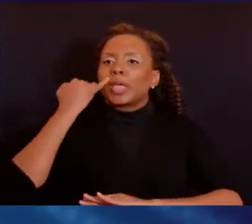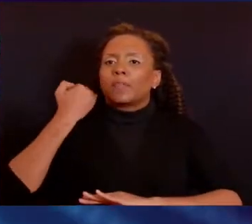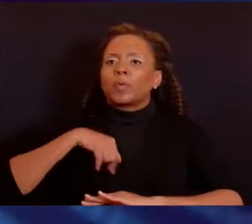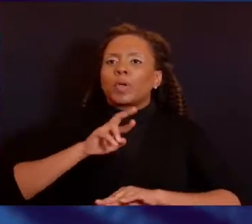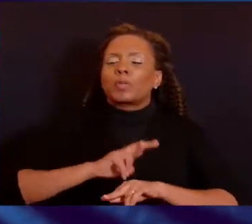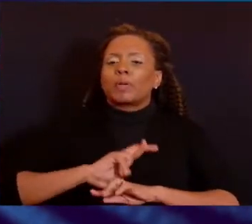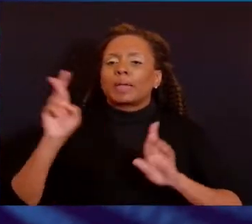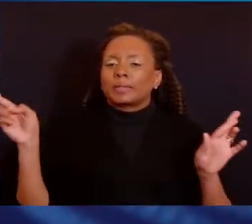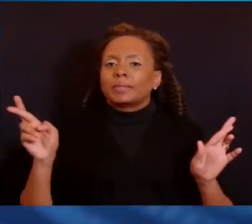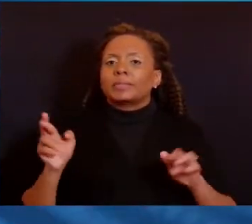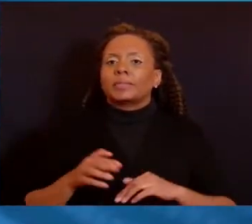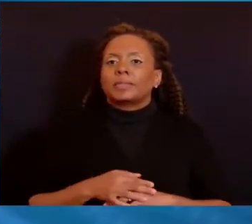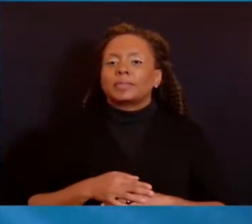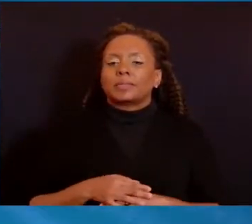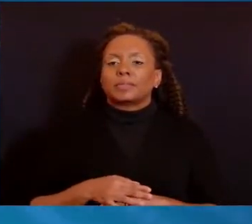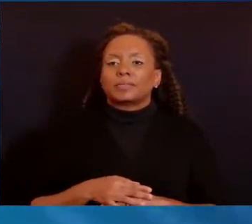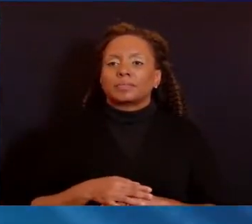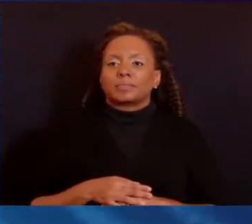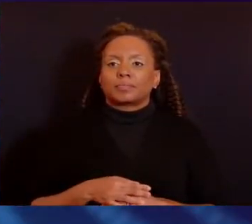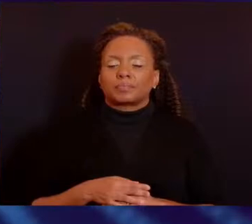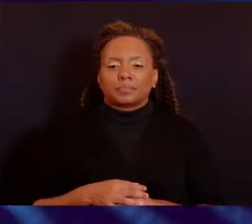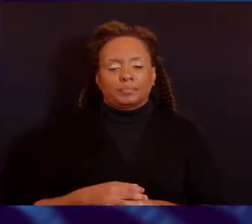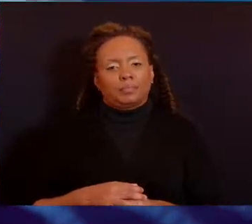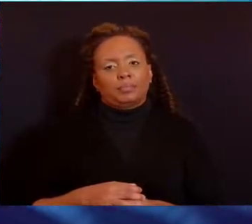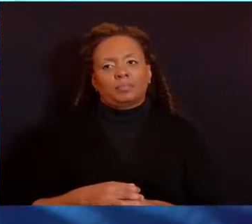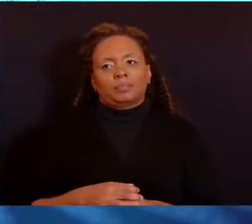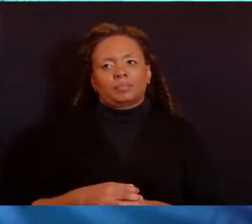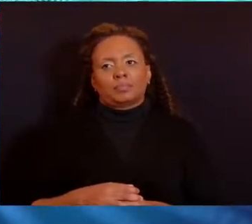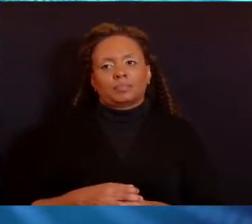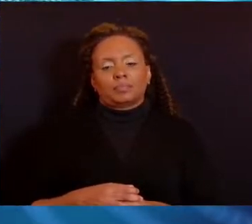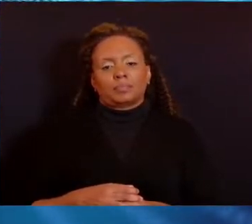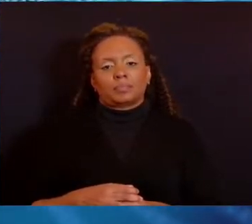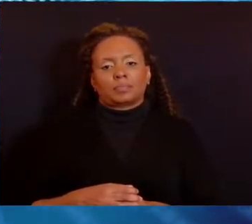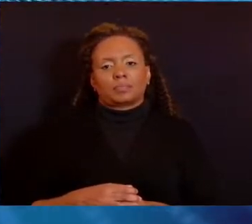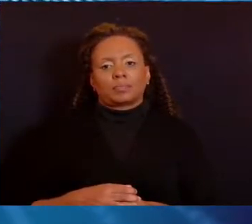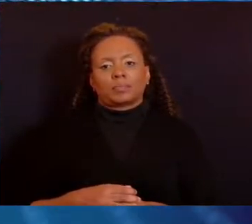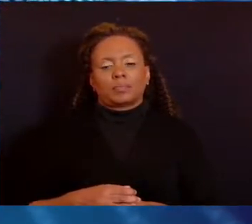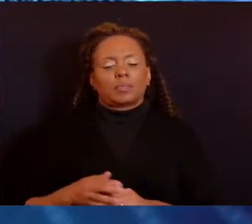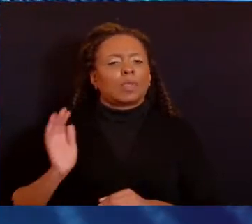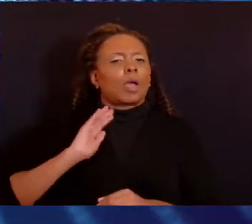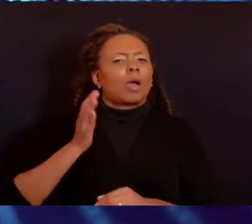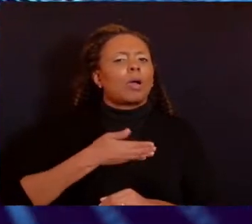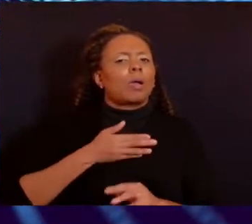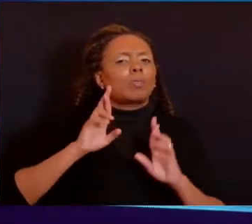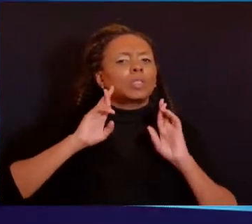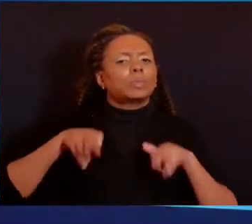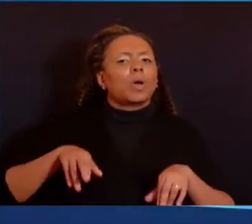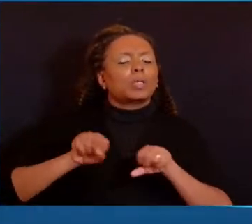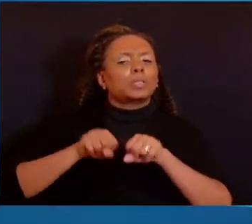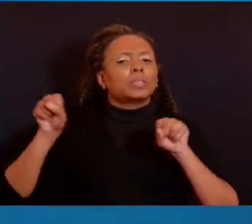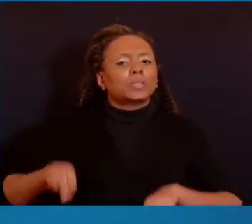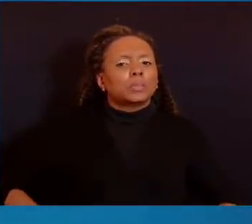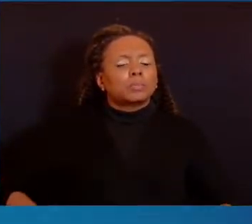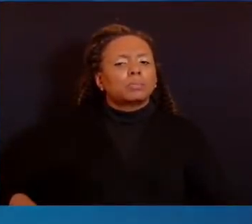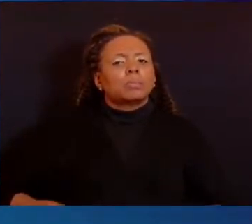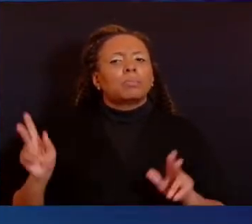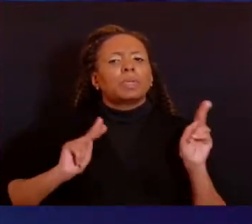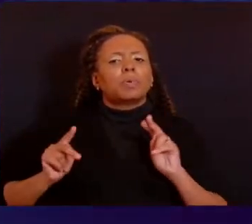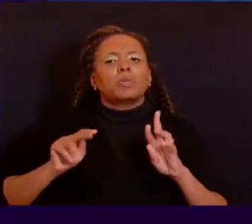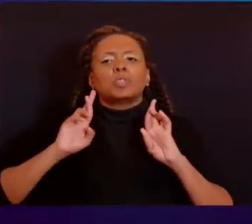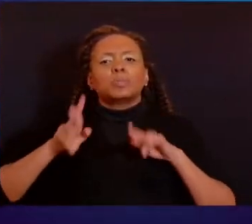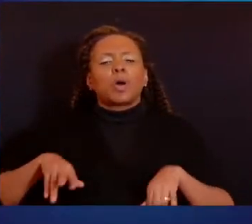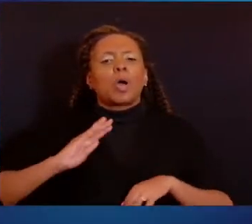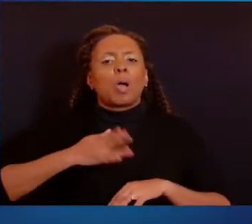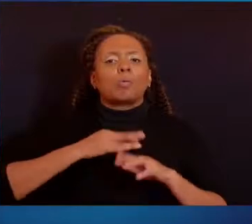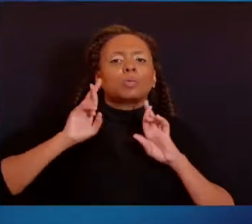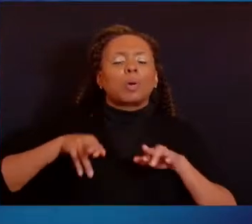give us an indication as to how good or bad our system response was between last night and the early hours of this